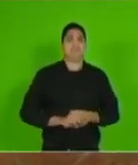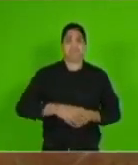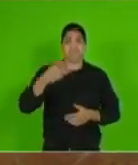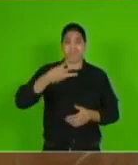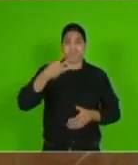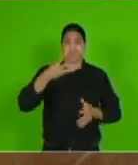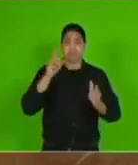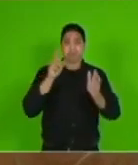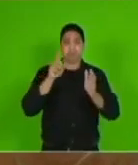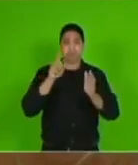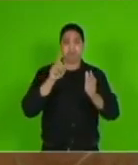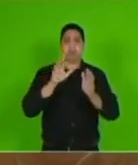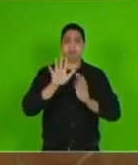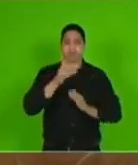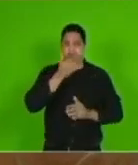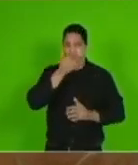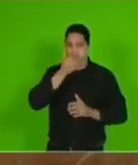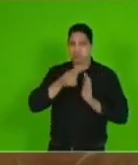five different